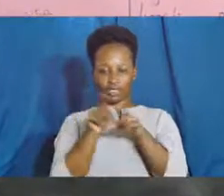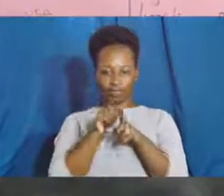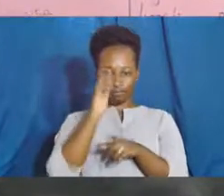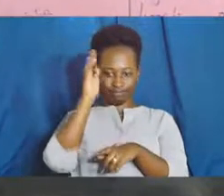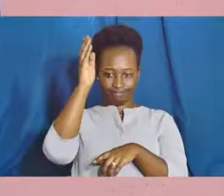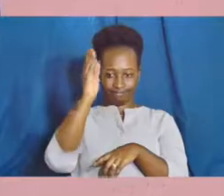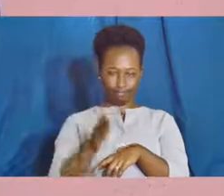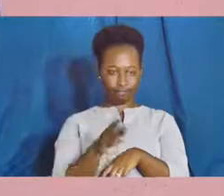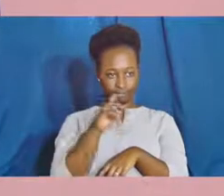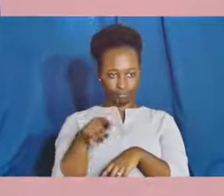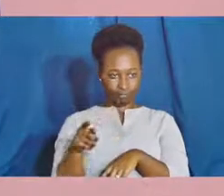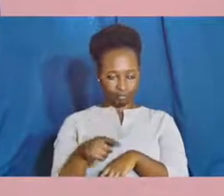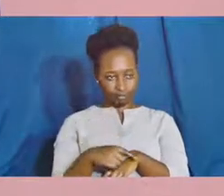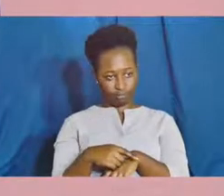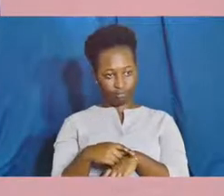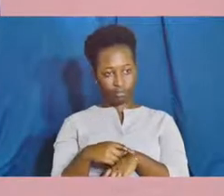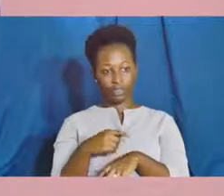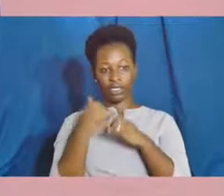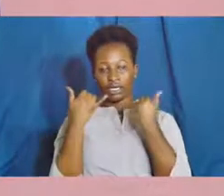let's now have